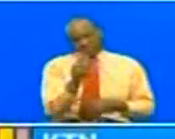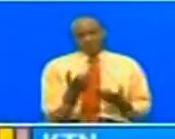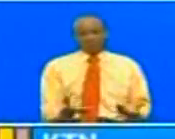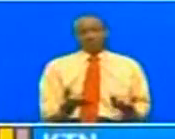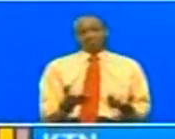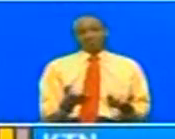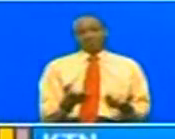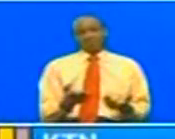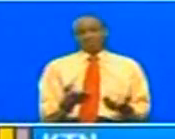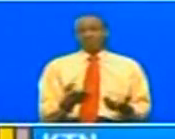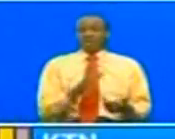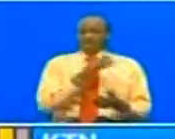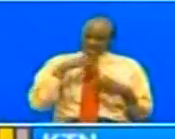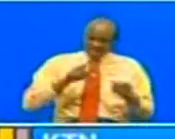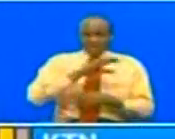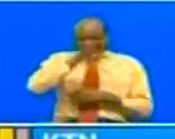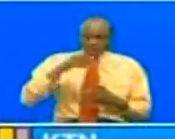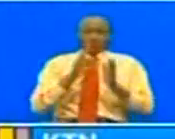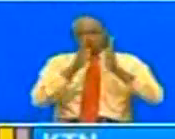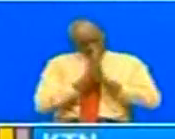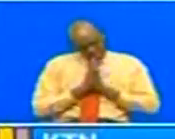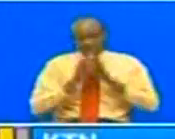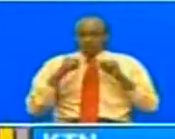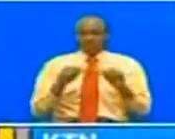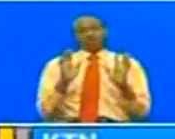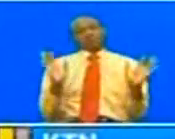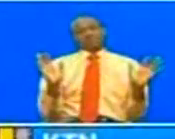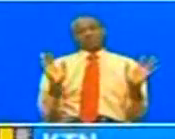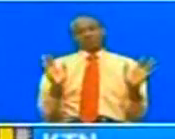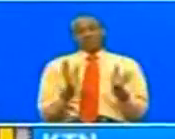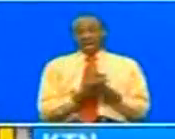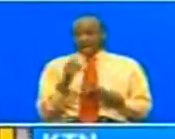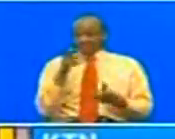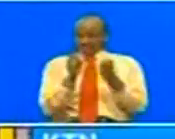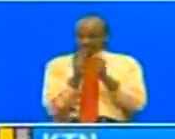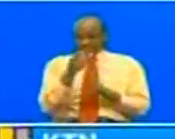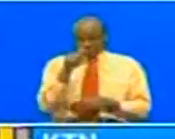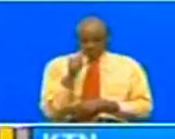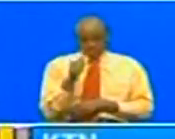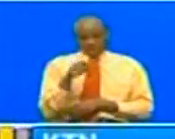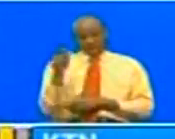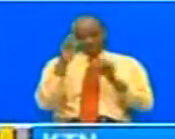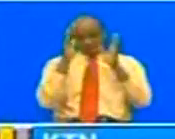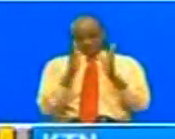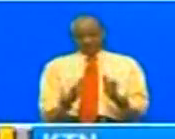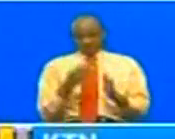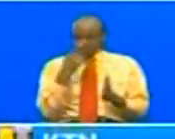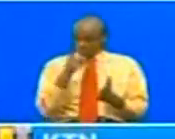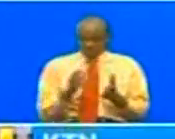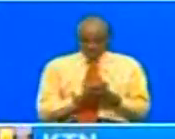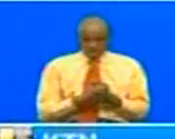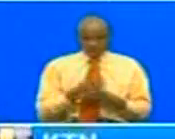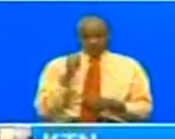all, let's all keep on praying. That is Francis Kayemba. There's an SMS here from Walimu Ababu Muhongo